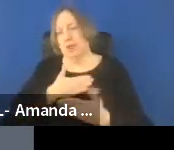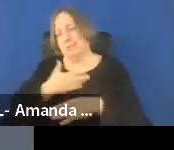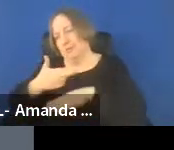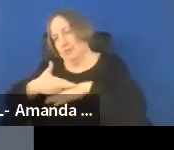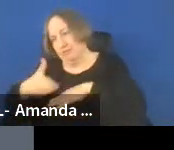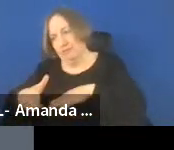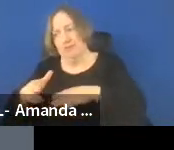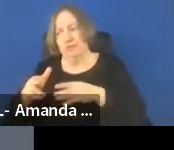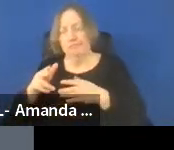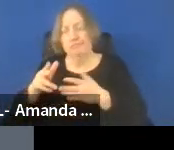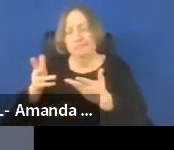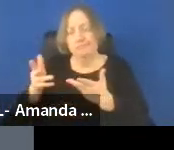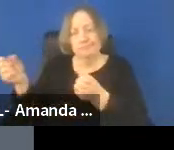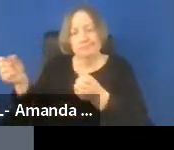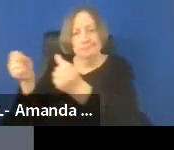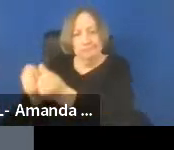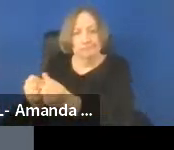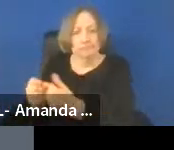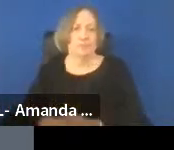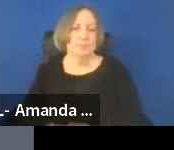as needed.